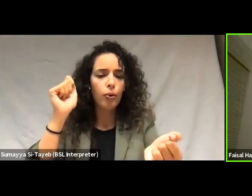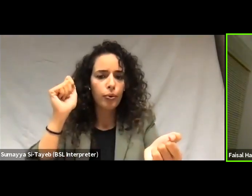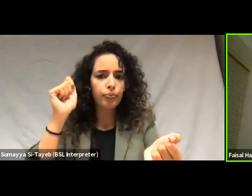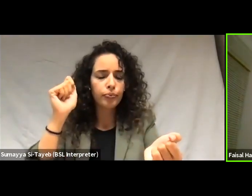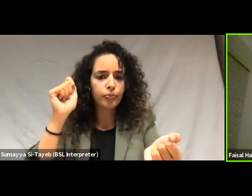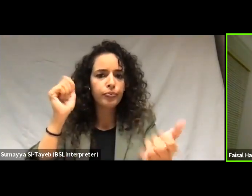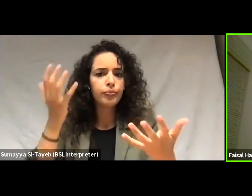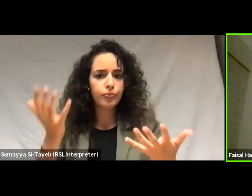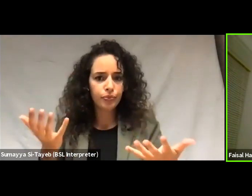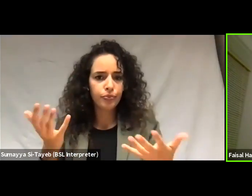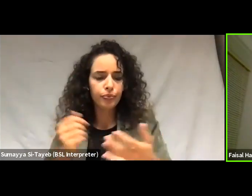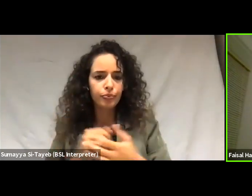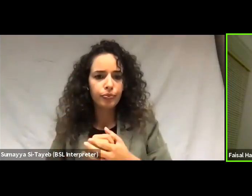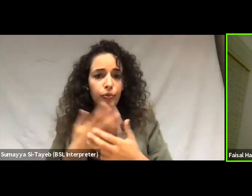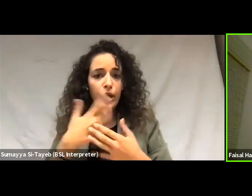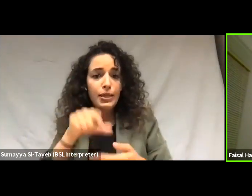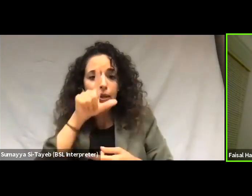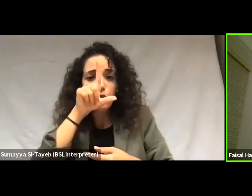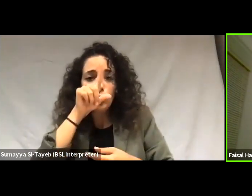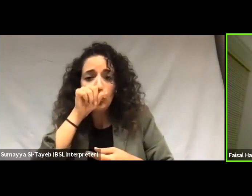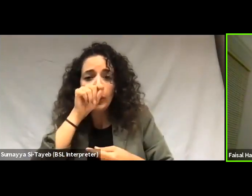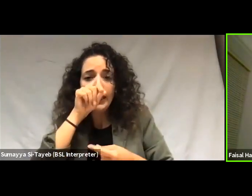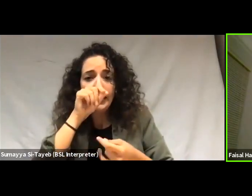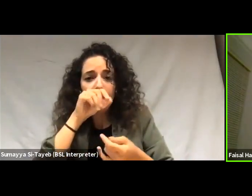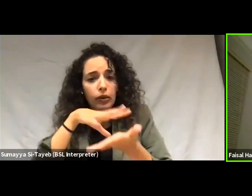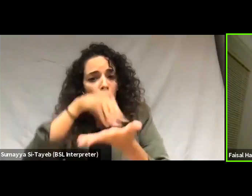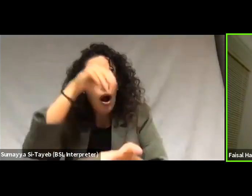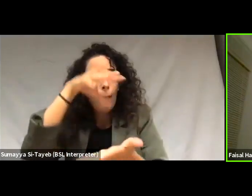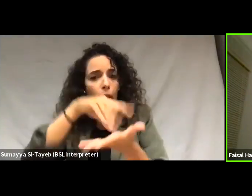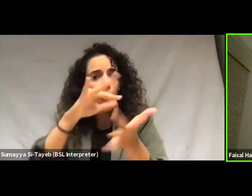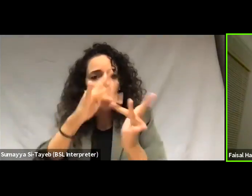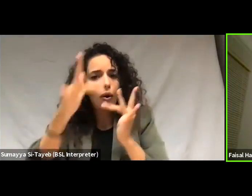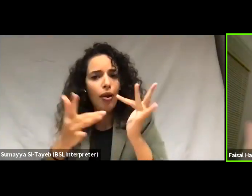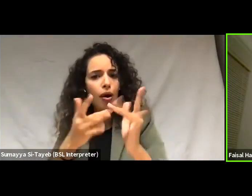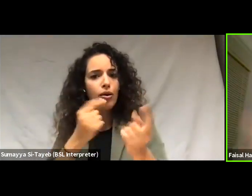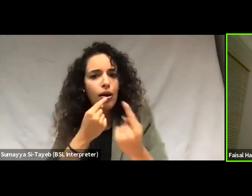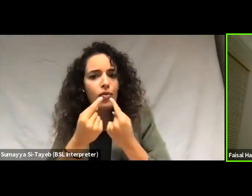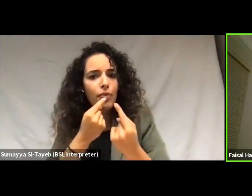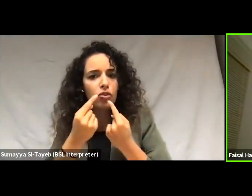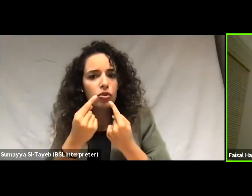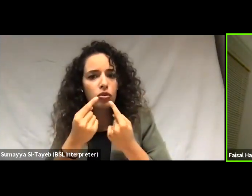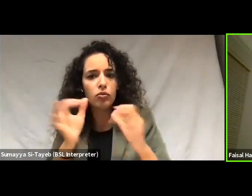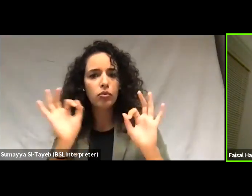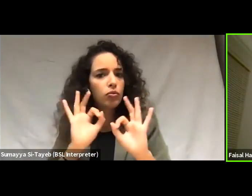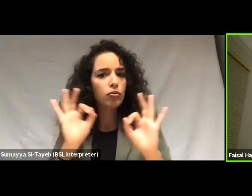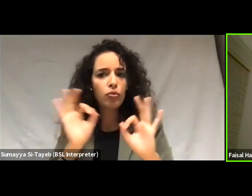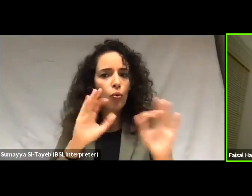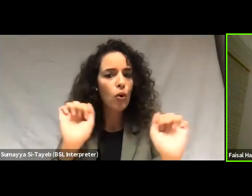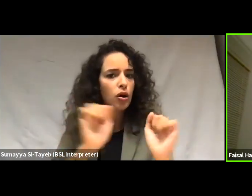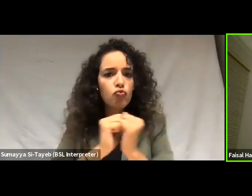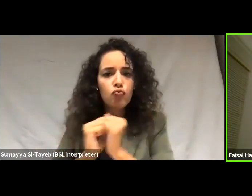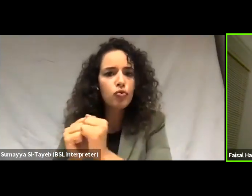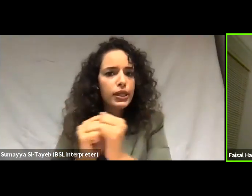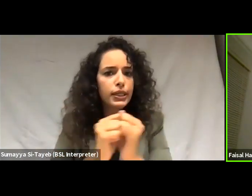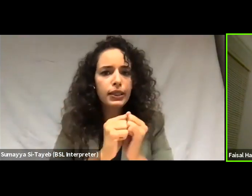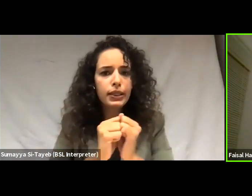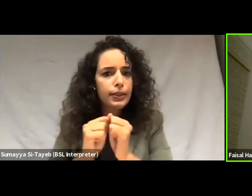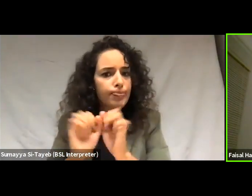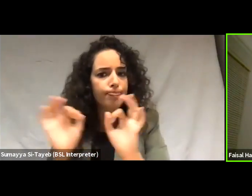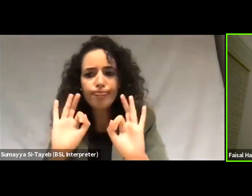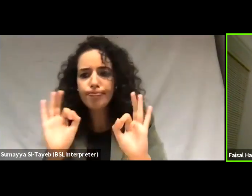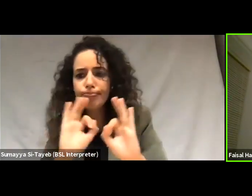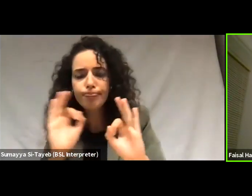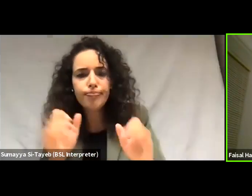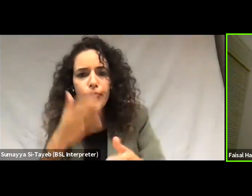And so he's tweeted this information. It's not been verified in any other way, but British